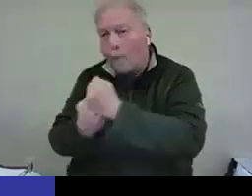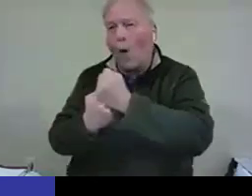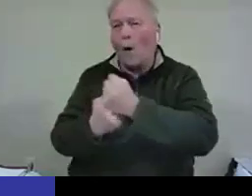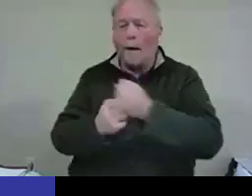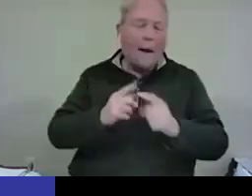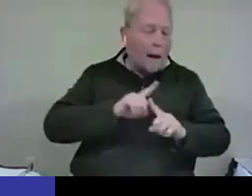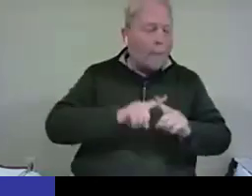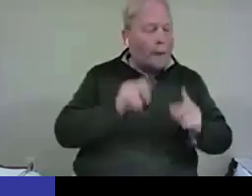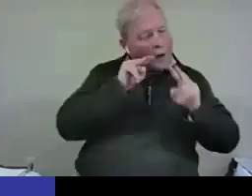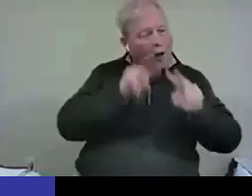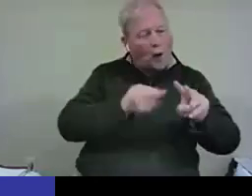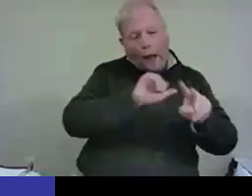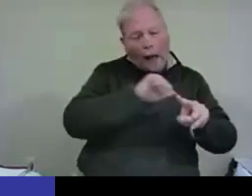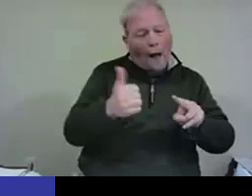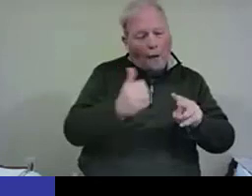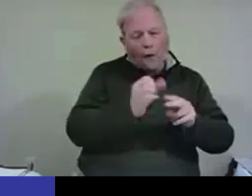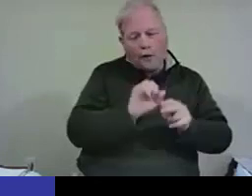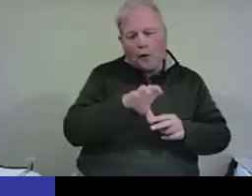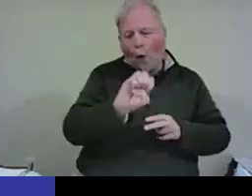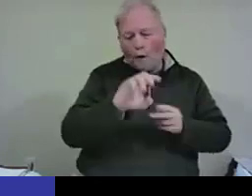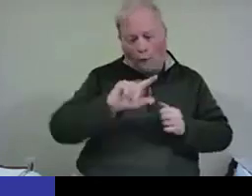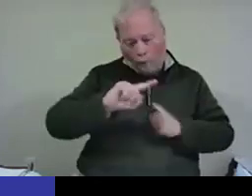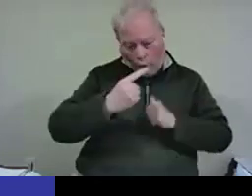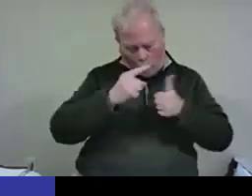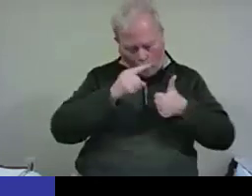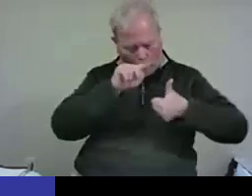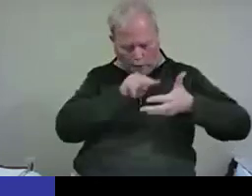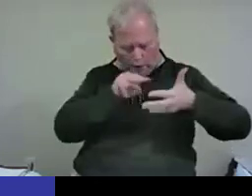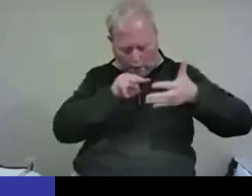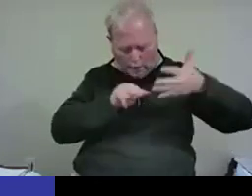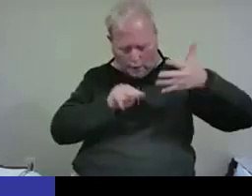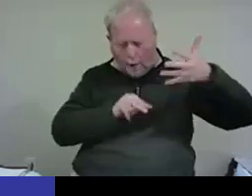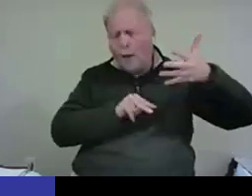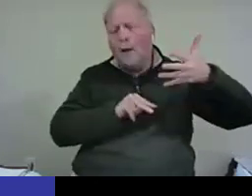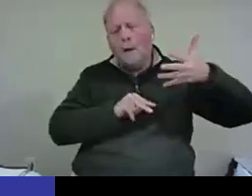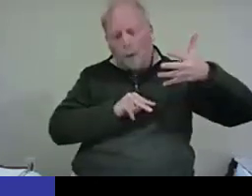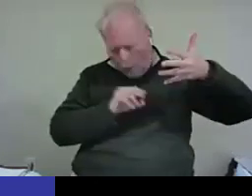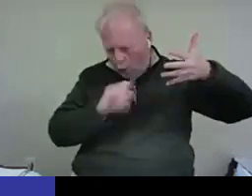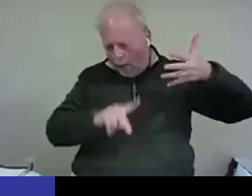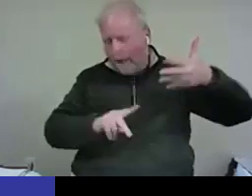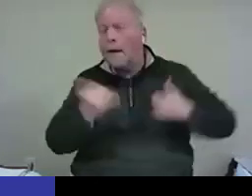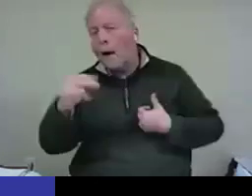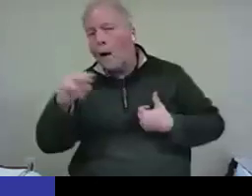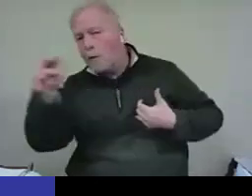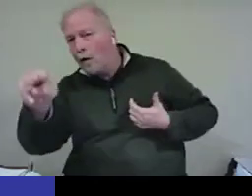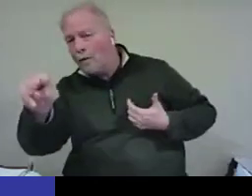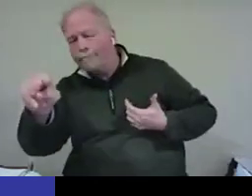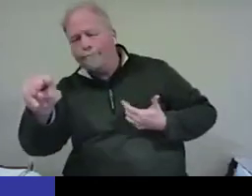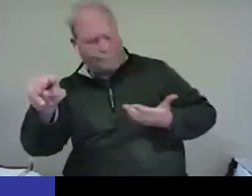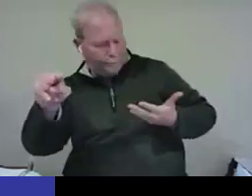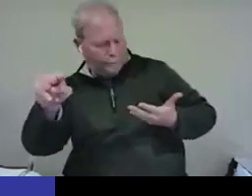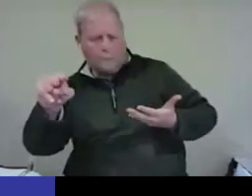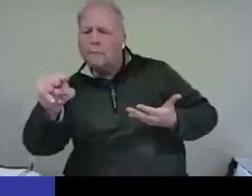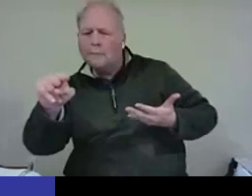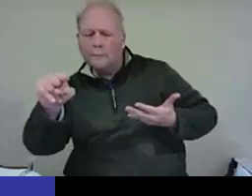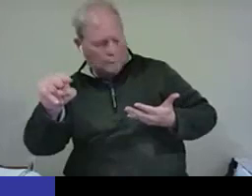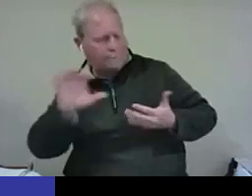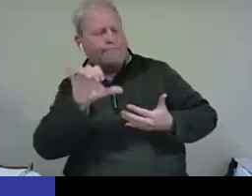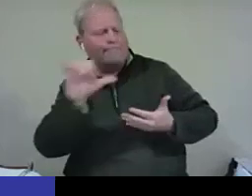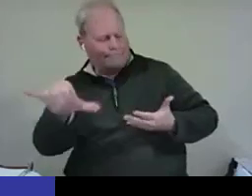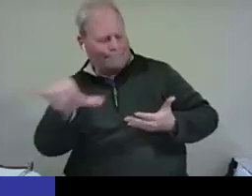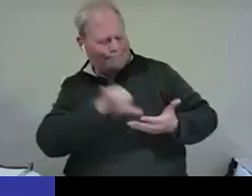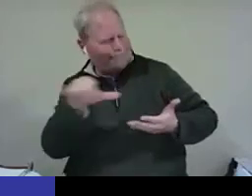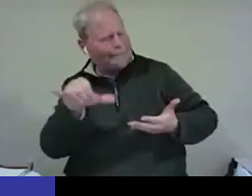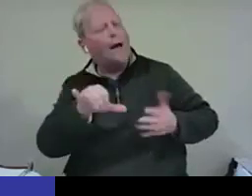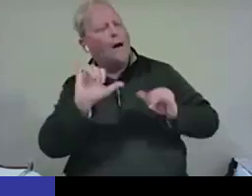other sources by adding to, again, that preponderance of evidence to support something like the characteristic of pervasive unhappiness,